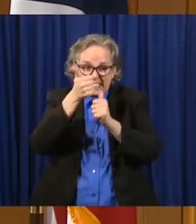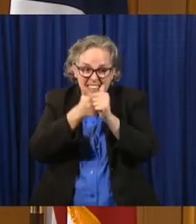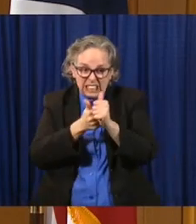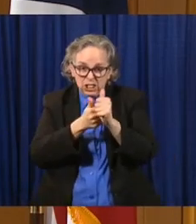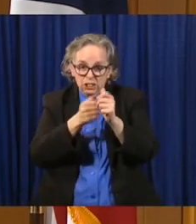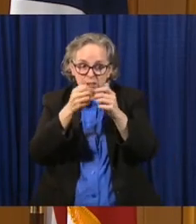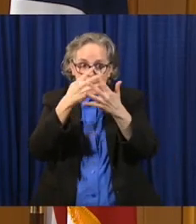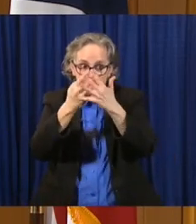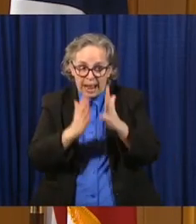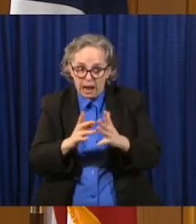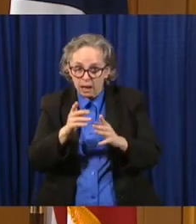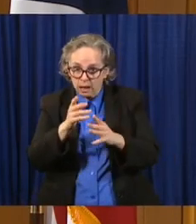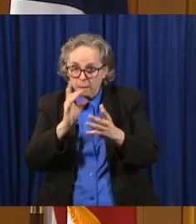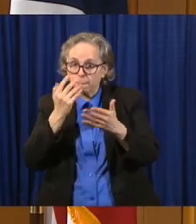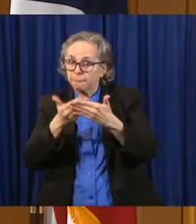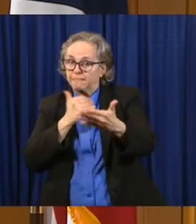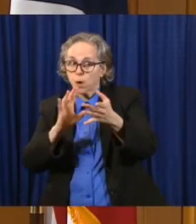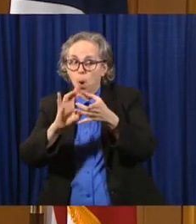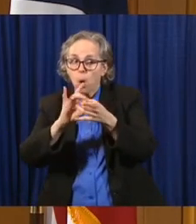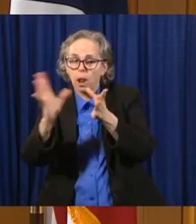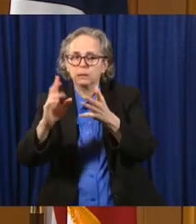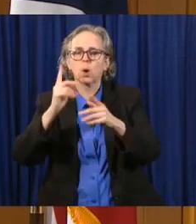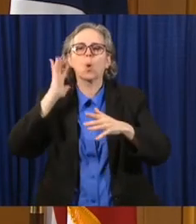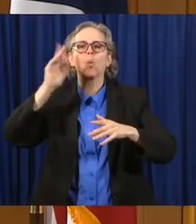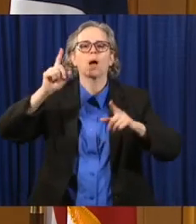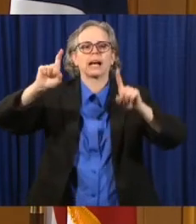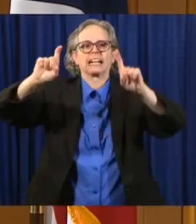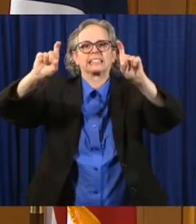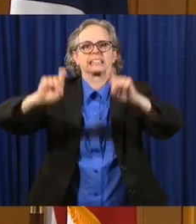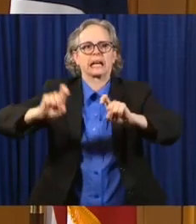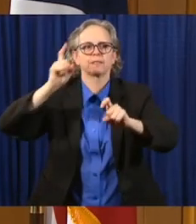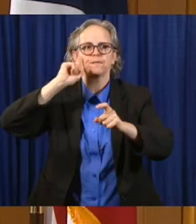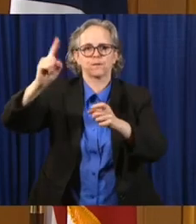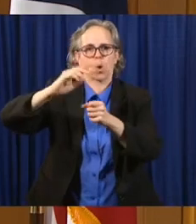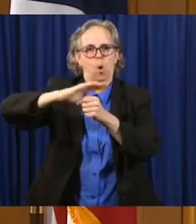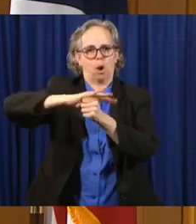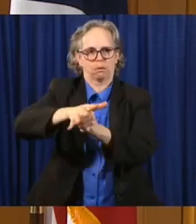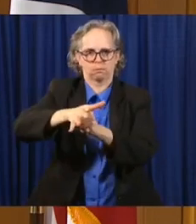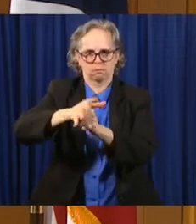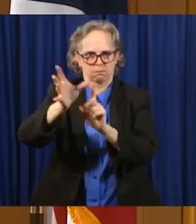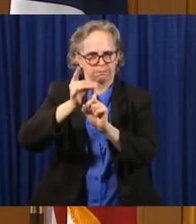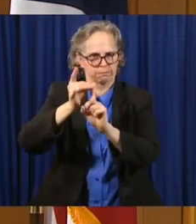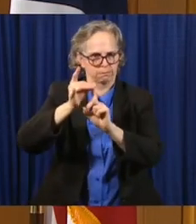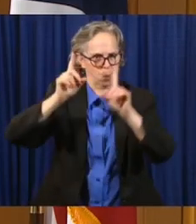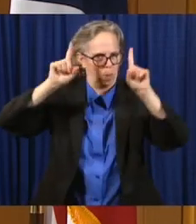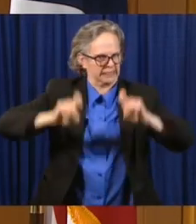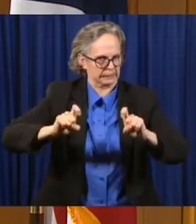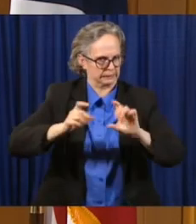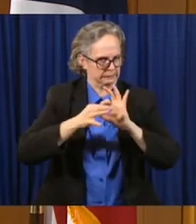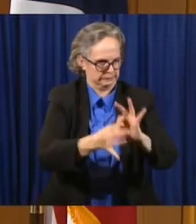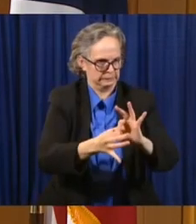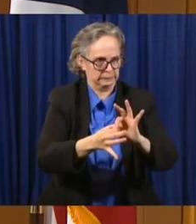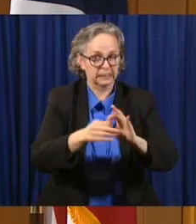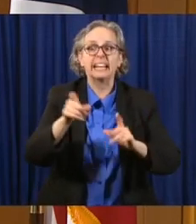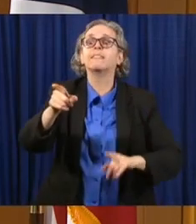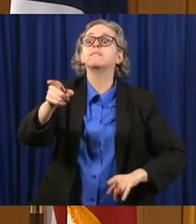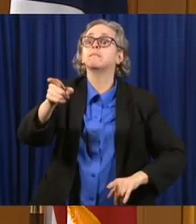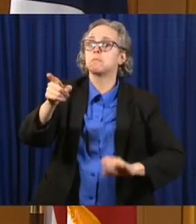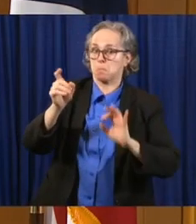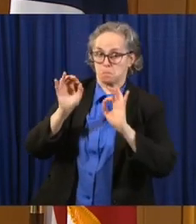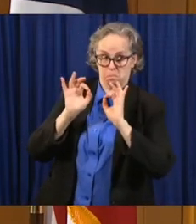to determine whether or not they have COVID-19, and appropriate action will be taken in regard to